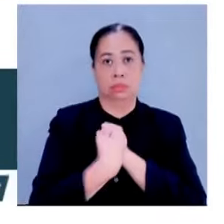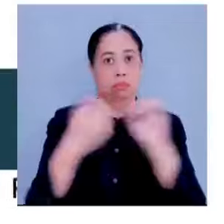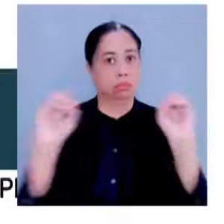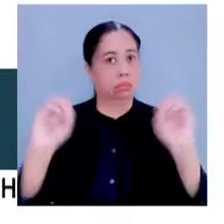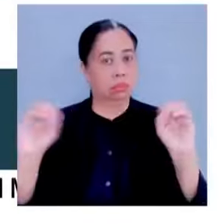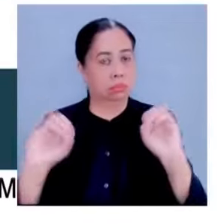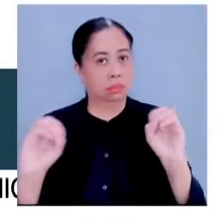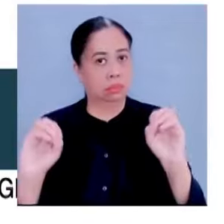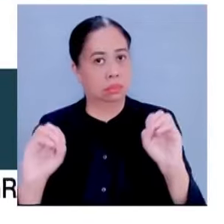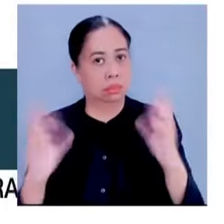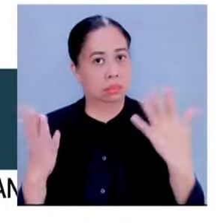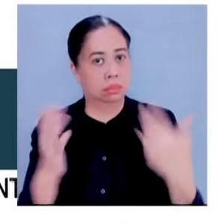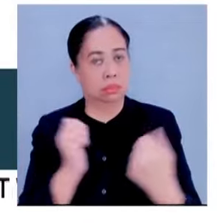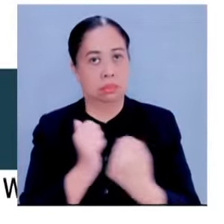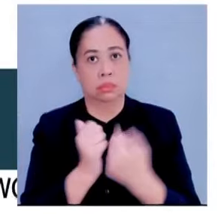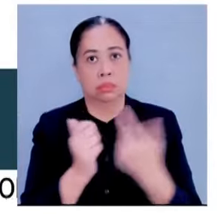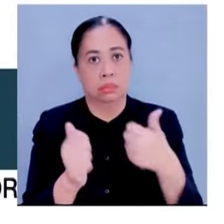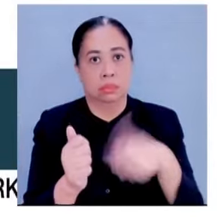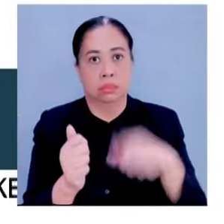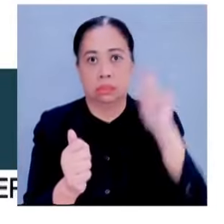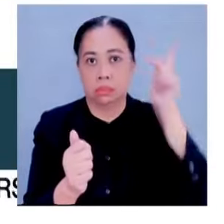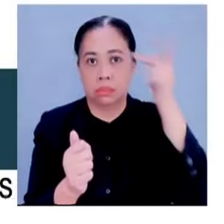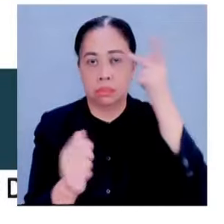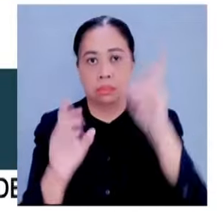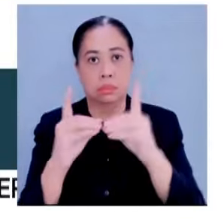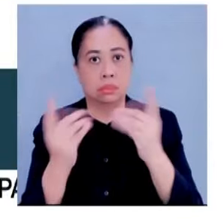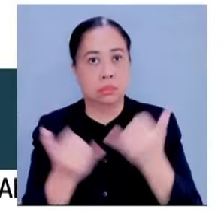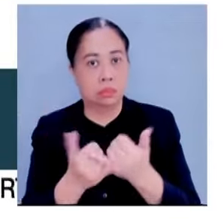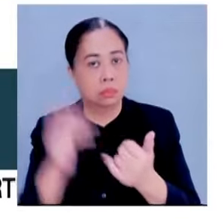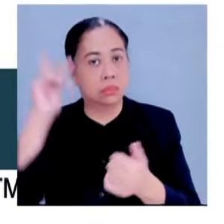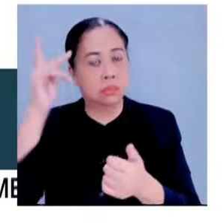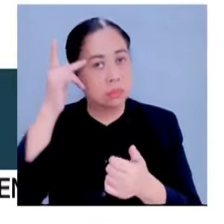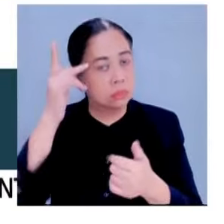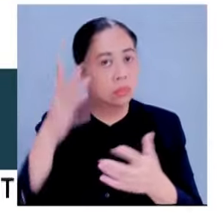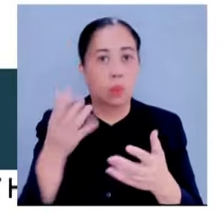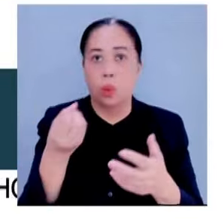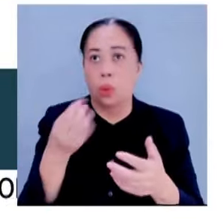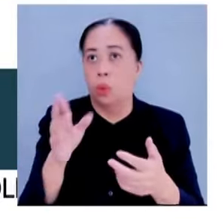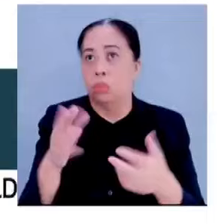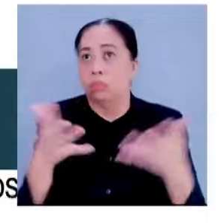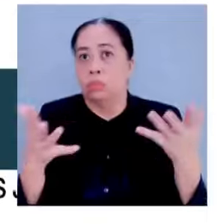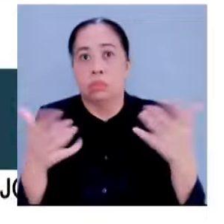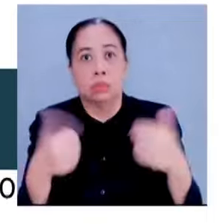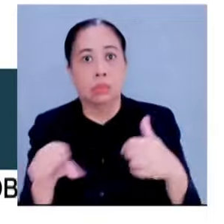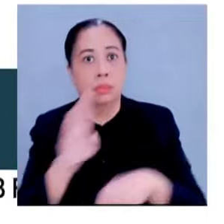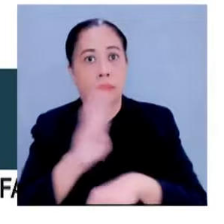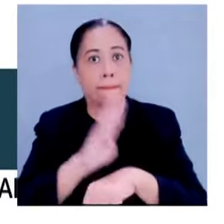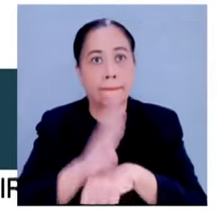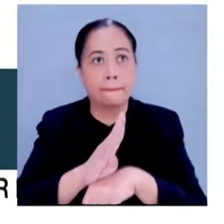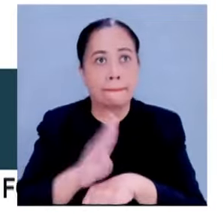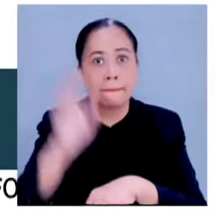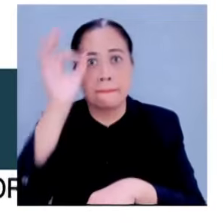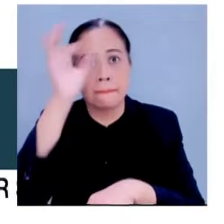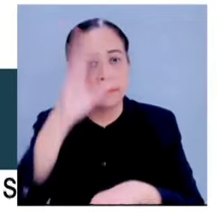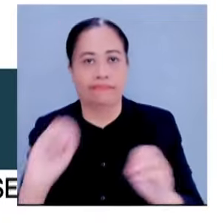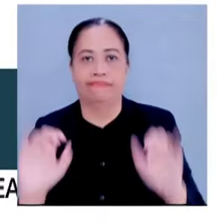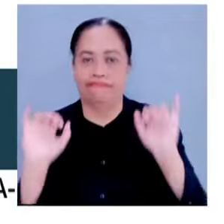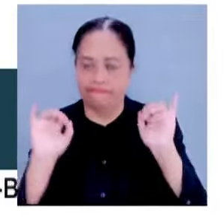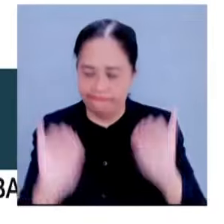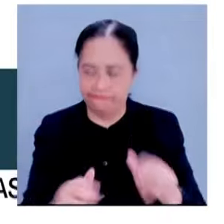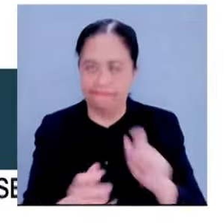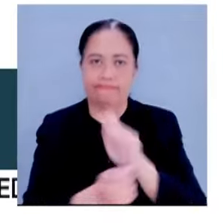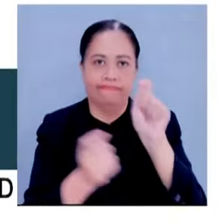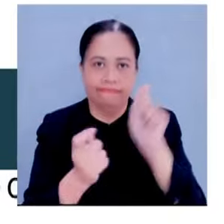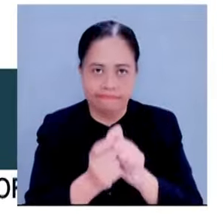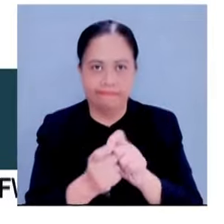are not at all backed up by any political dynasty or political dynasties or by a business interest. And that is exactly what